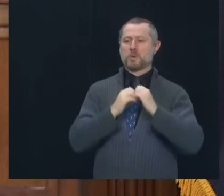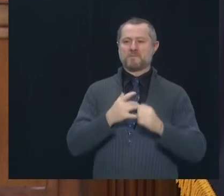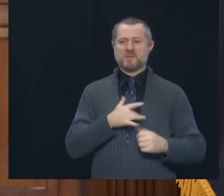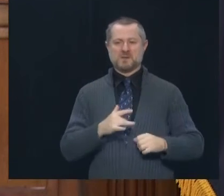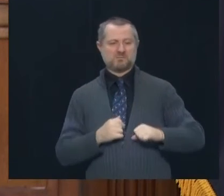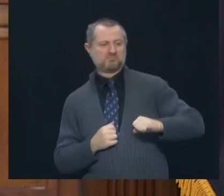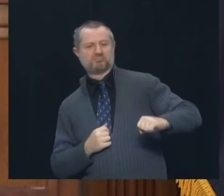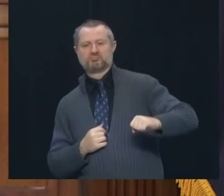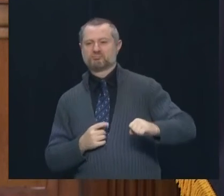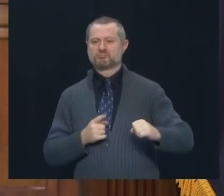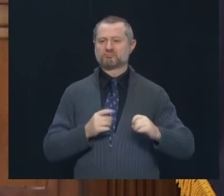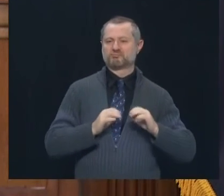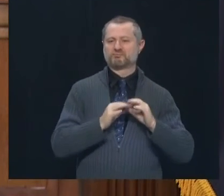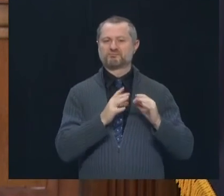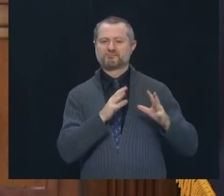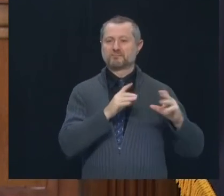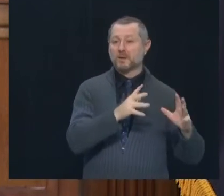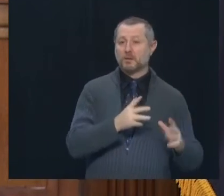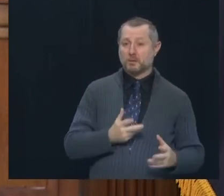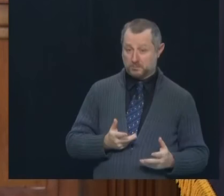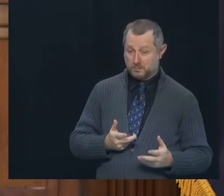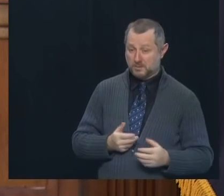Situations are causing an increase in crime.